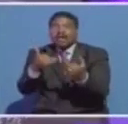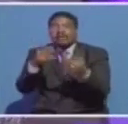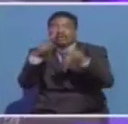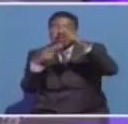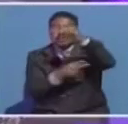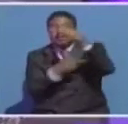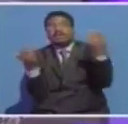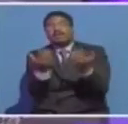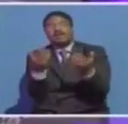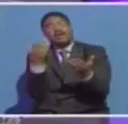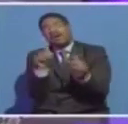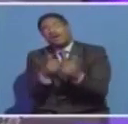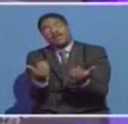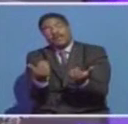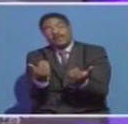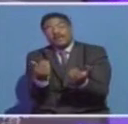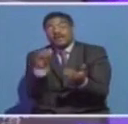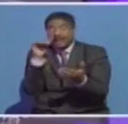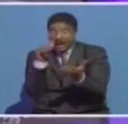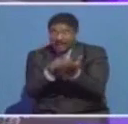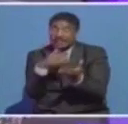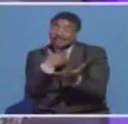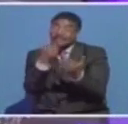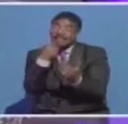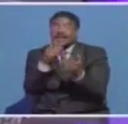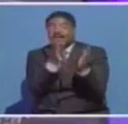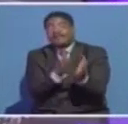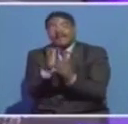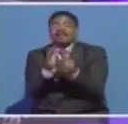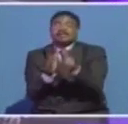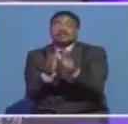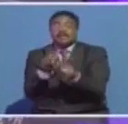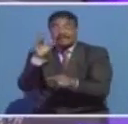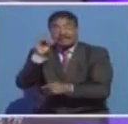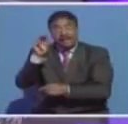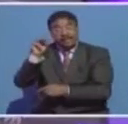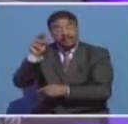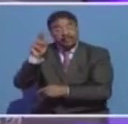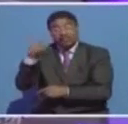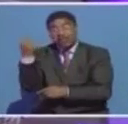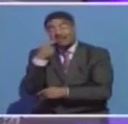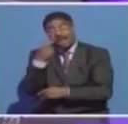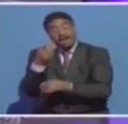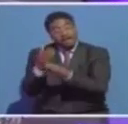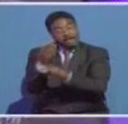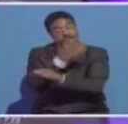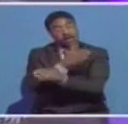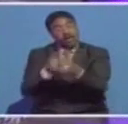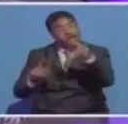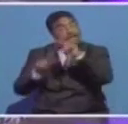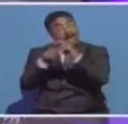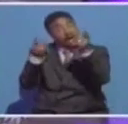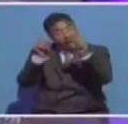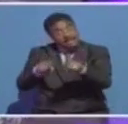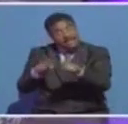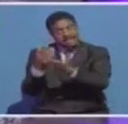should be at district level. And before it escalates to DMMU, it will only come to DMMU when an incident